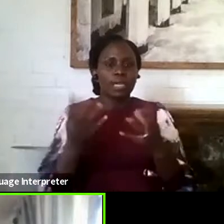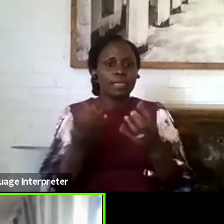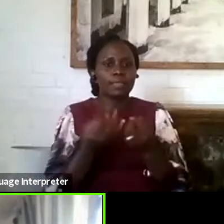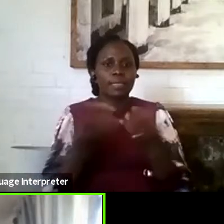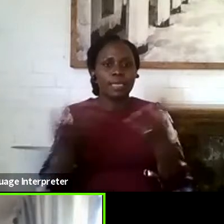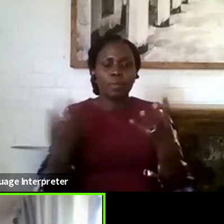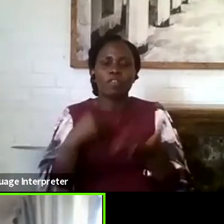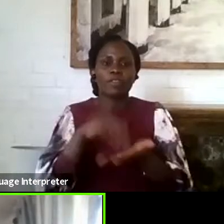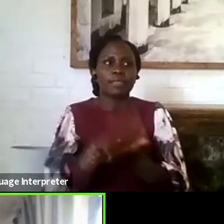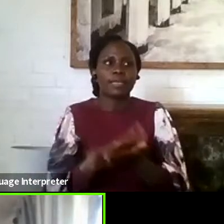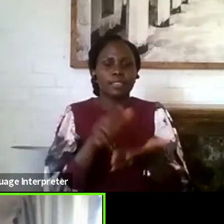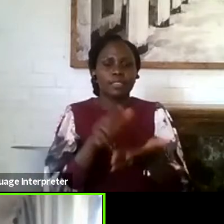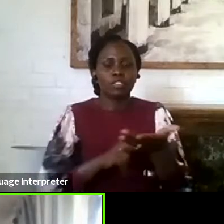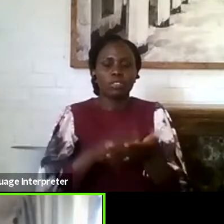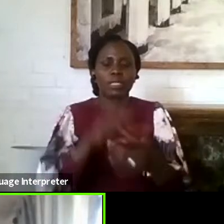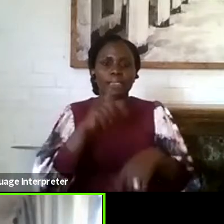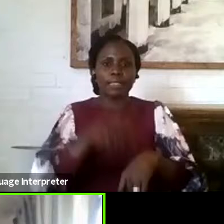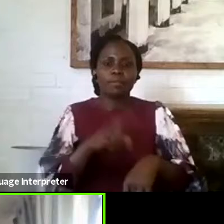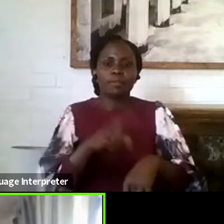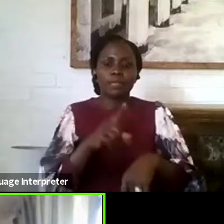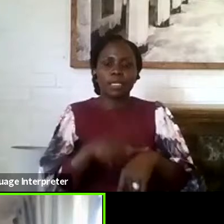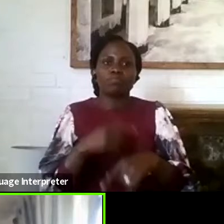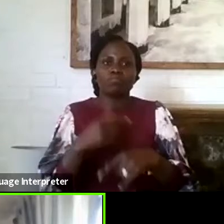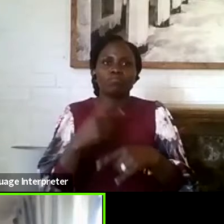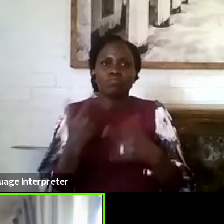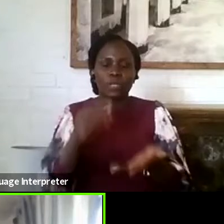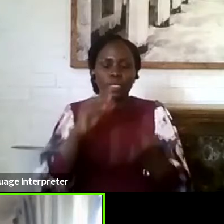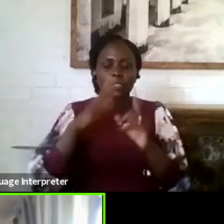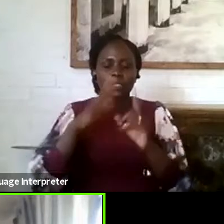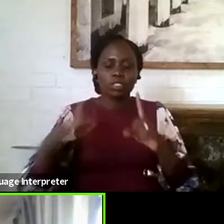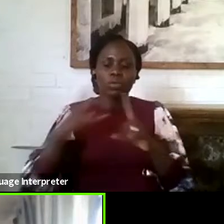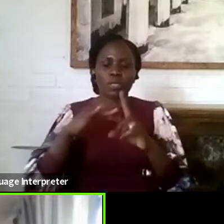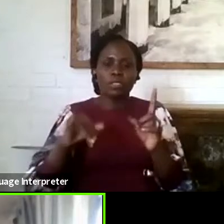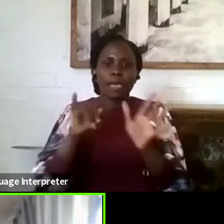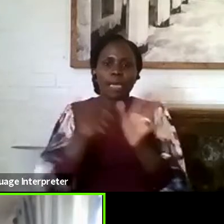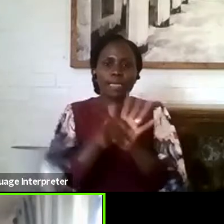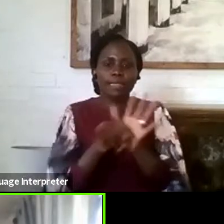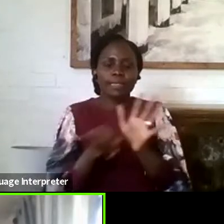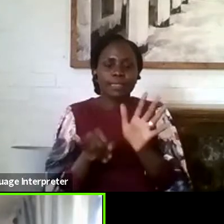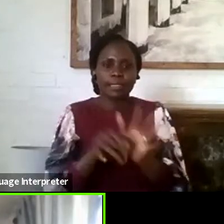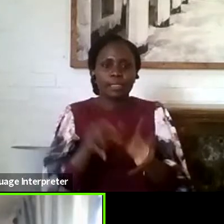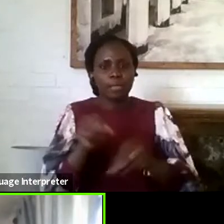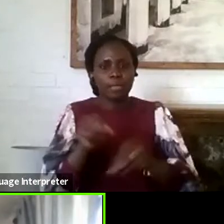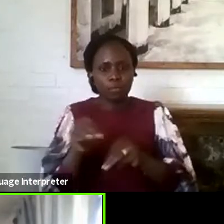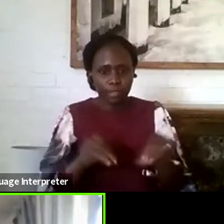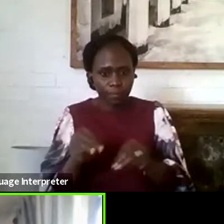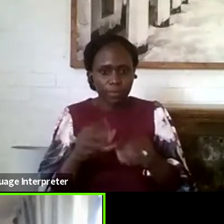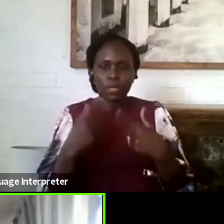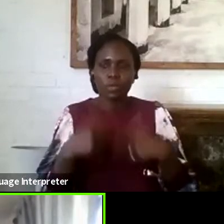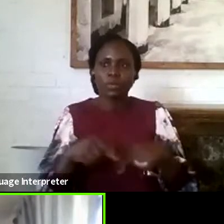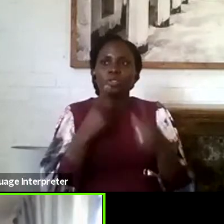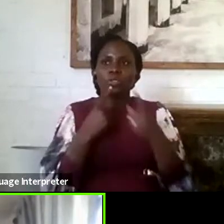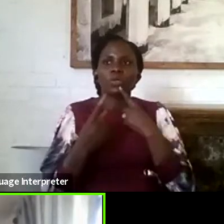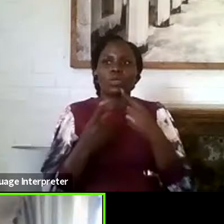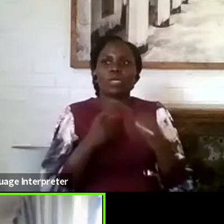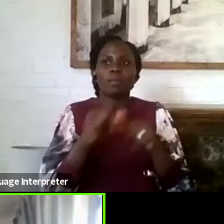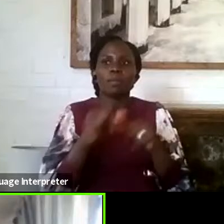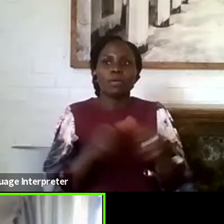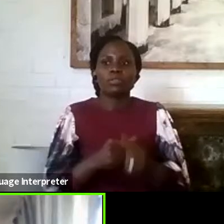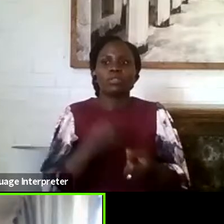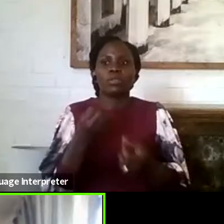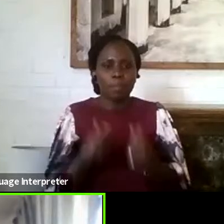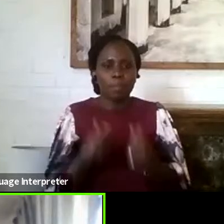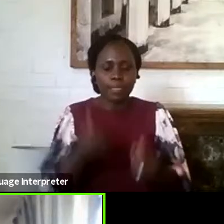it comes to digital identity management. We're talking millions and millions of